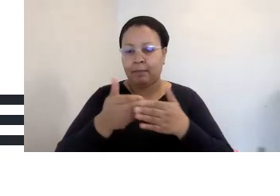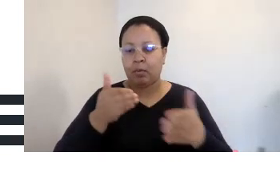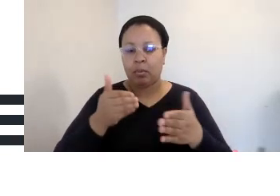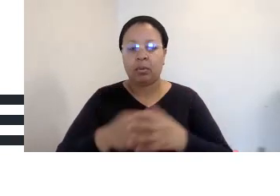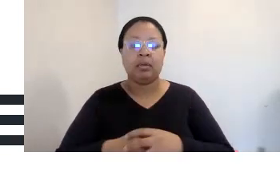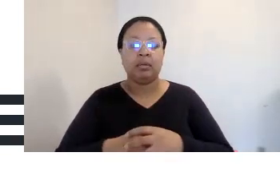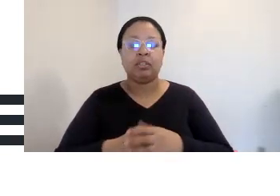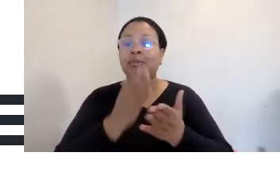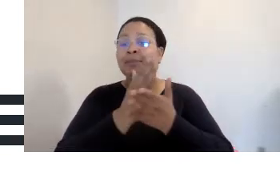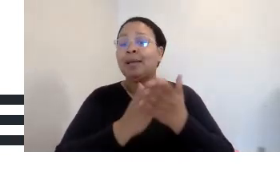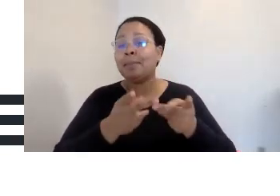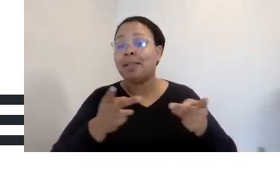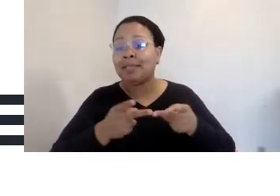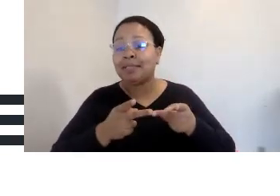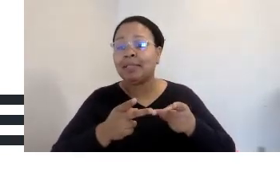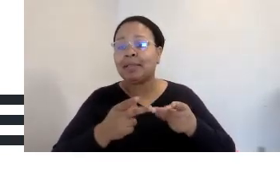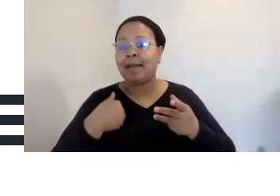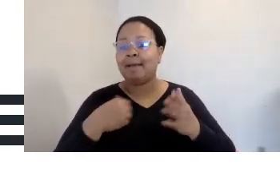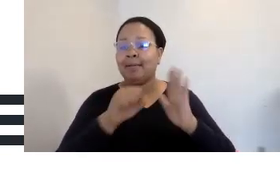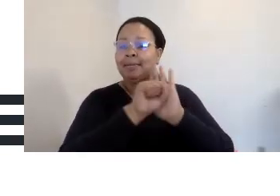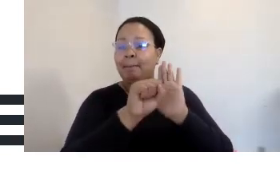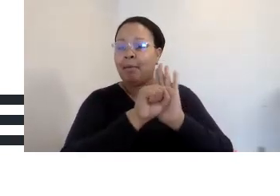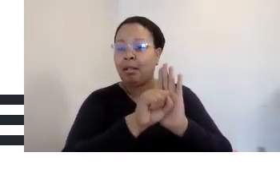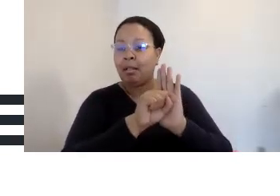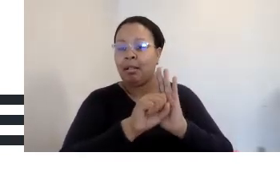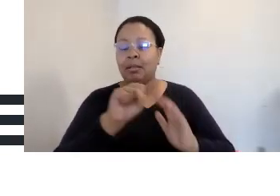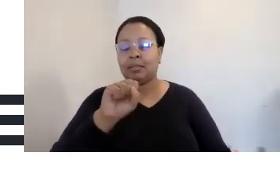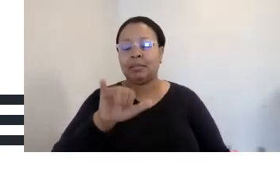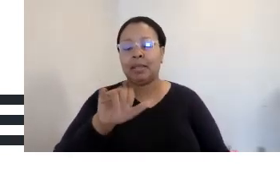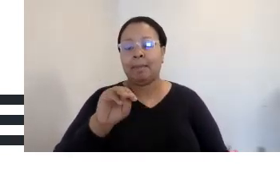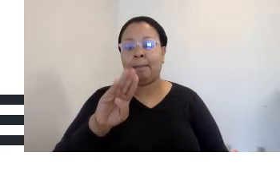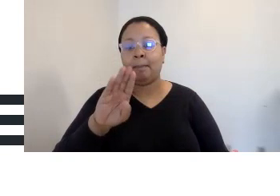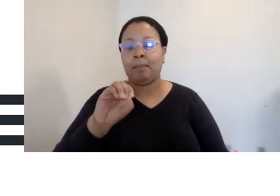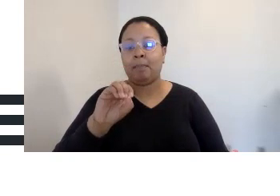are symbolic, like federal buildings, locations where